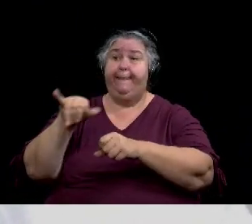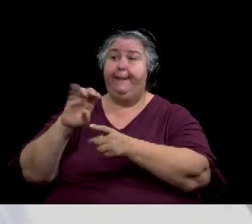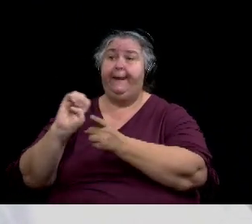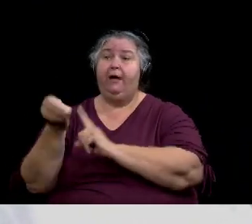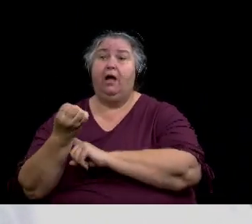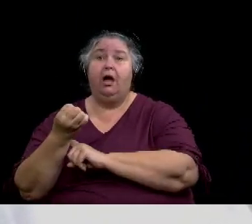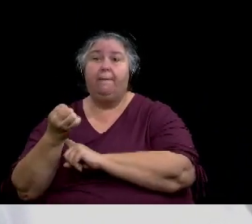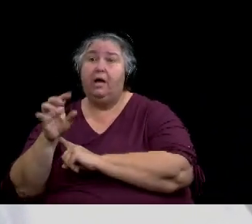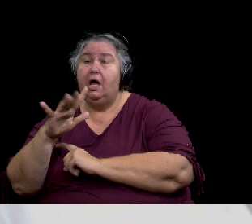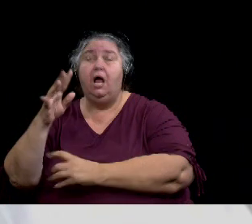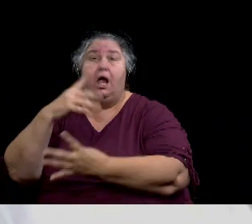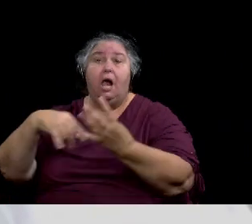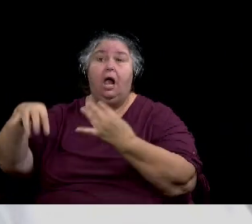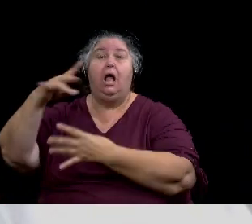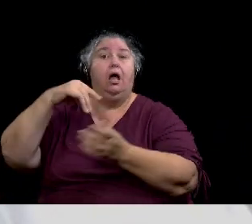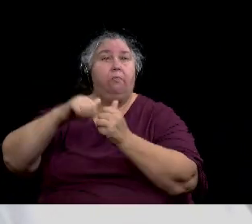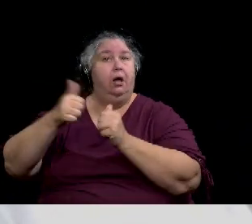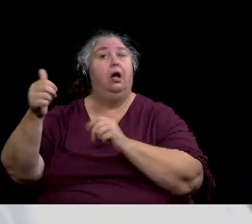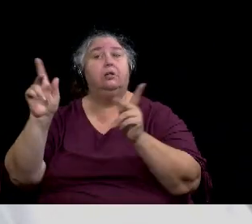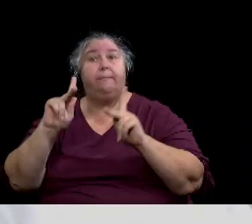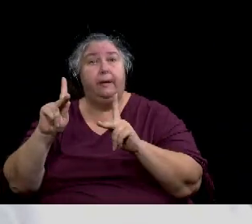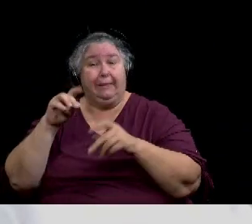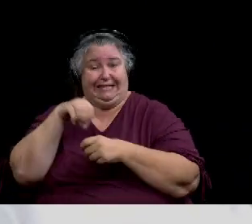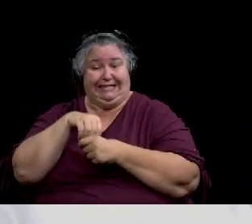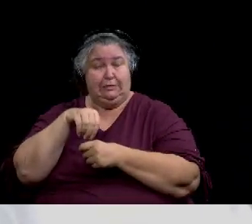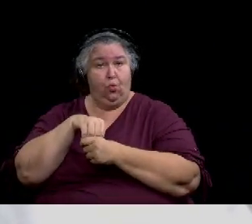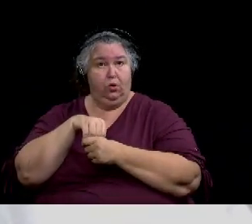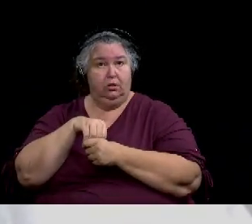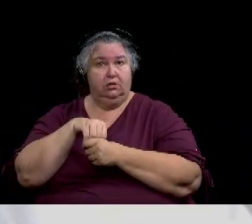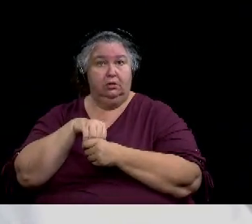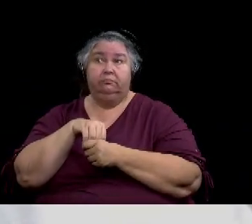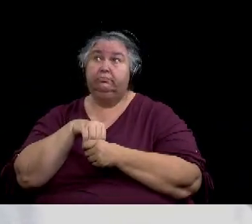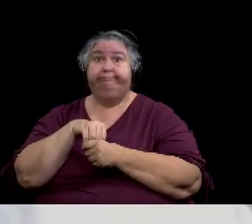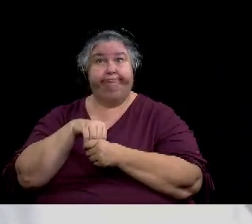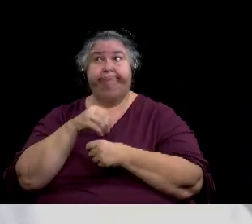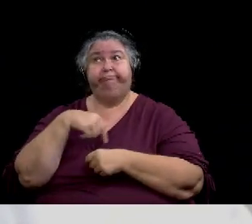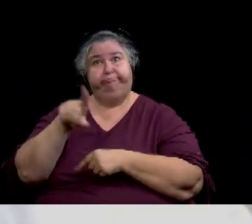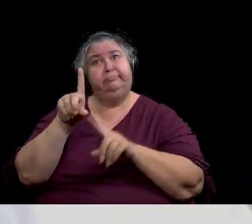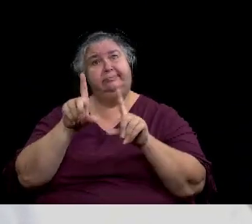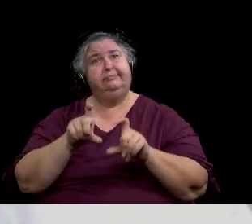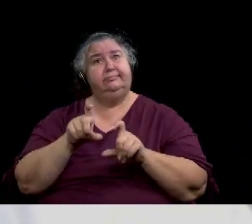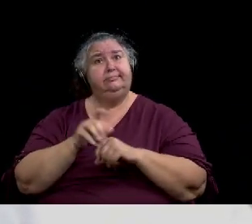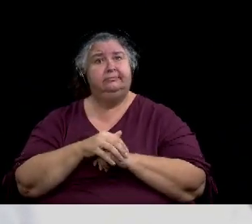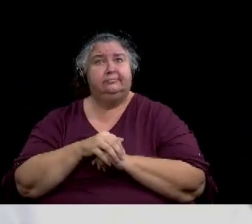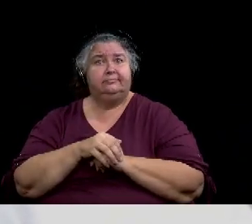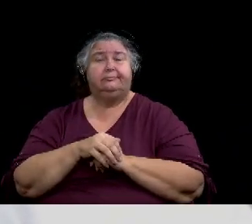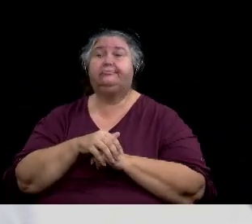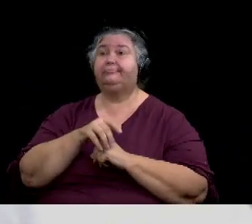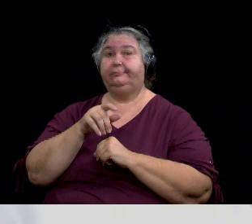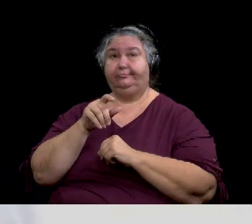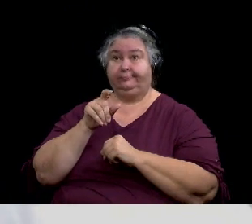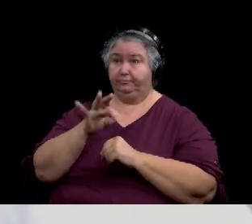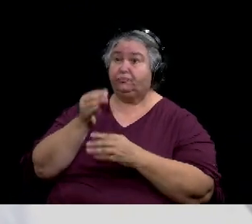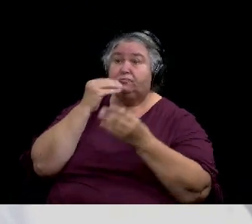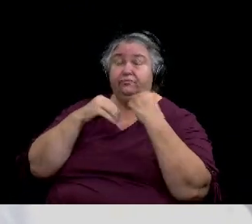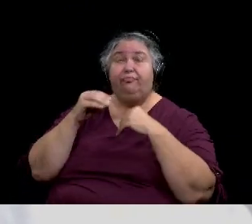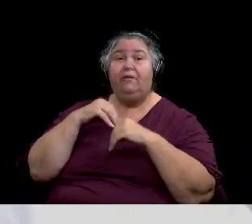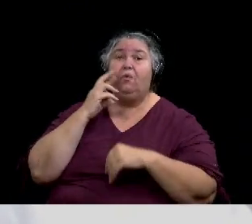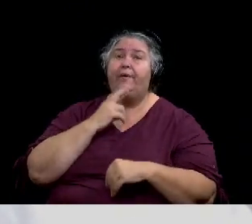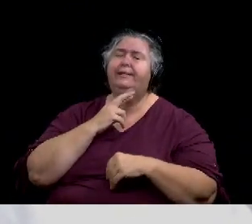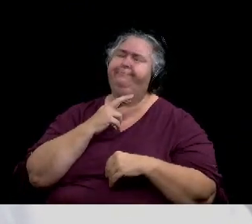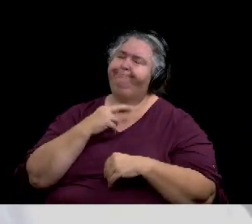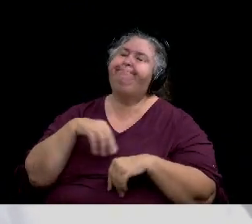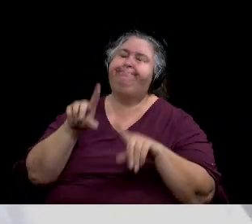you interact with other people indoors, get tested. If you've eaten in a restaurant, get